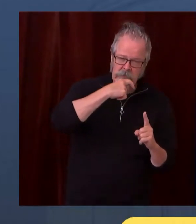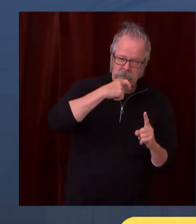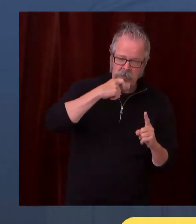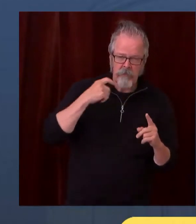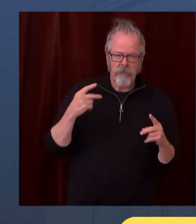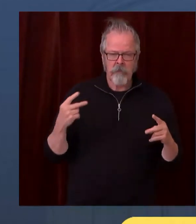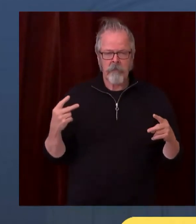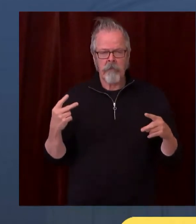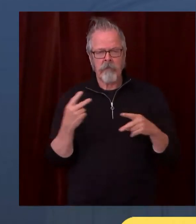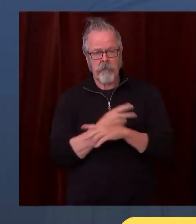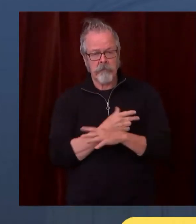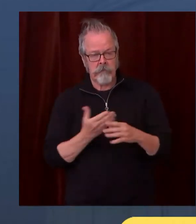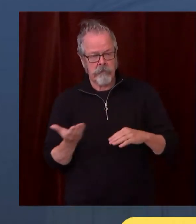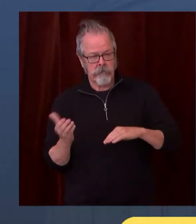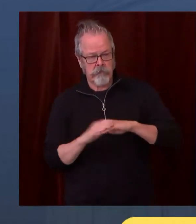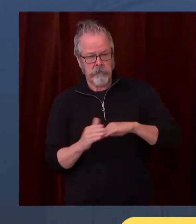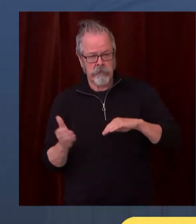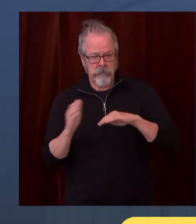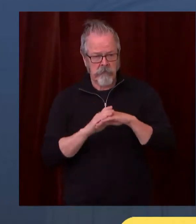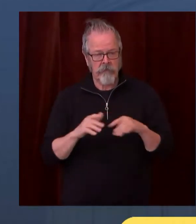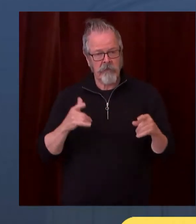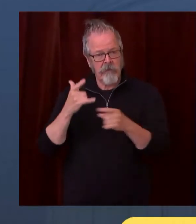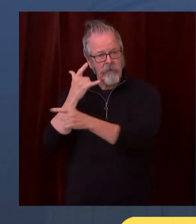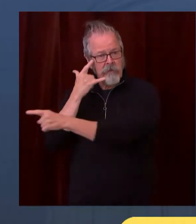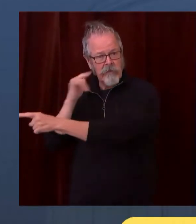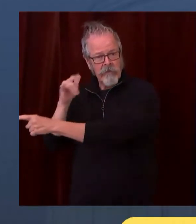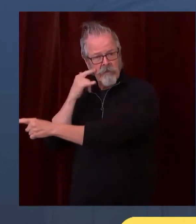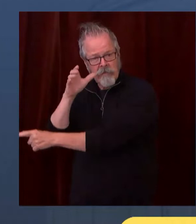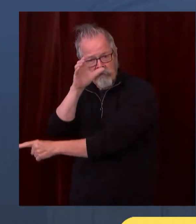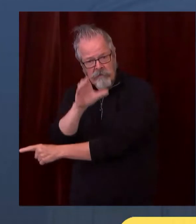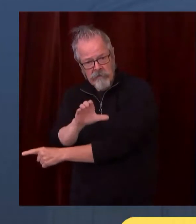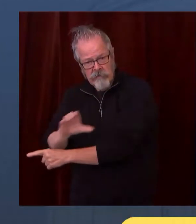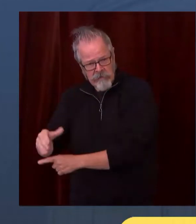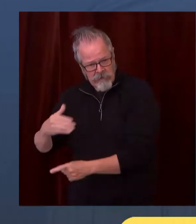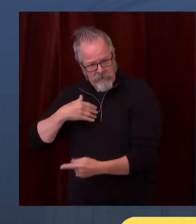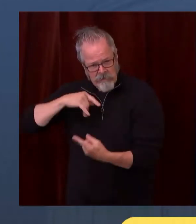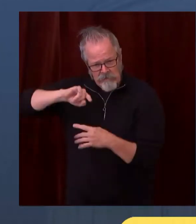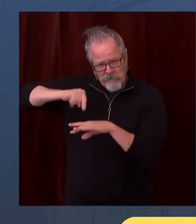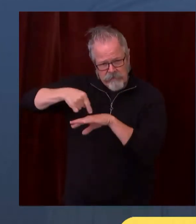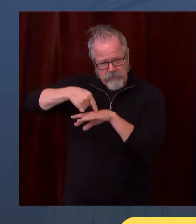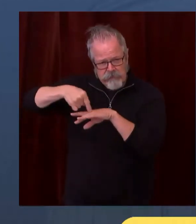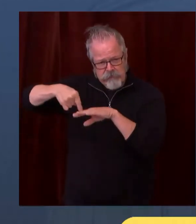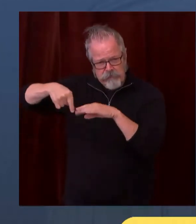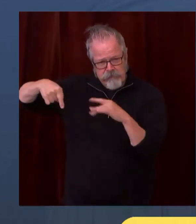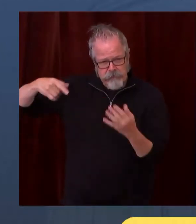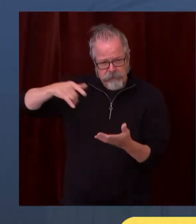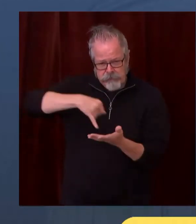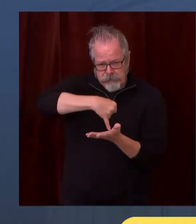have put us into greater risk, which we are now experiencing. Yesterday, I issued a